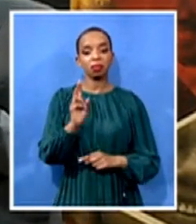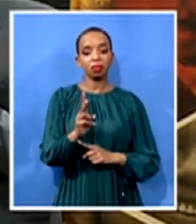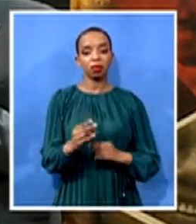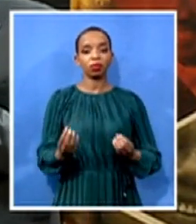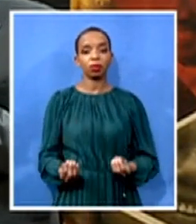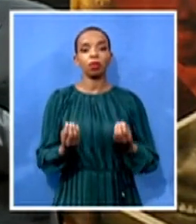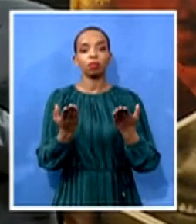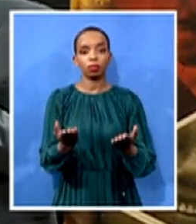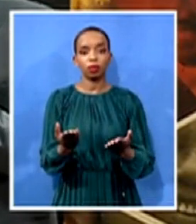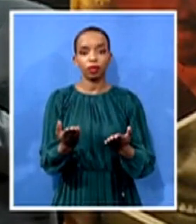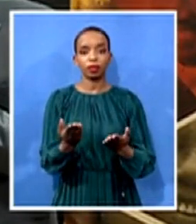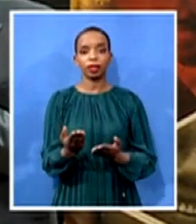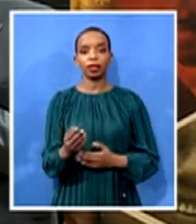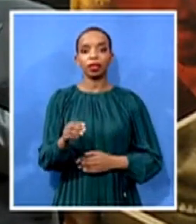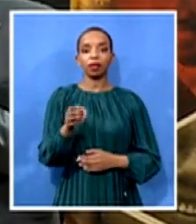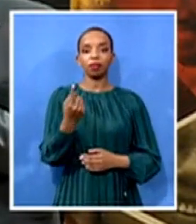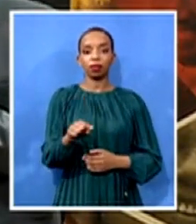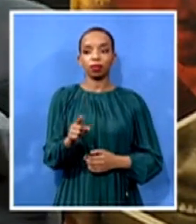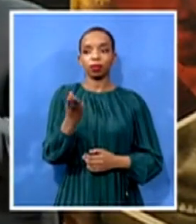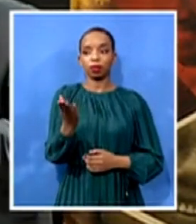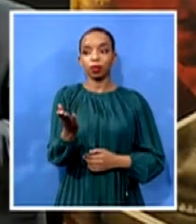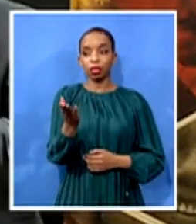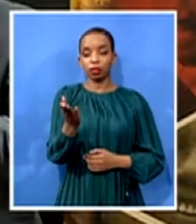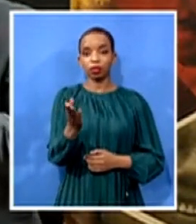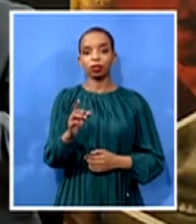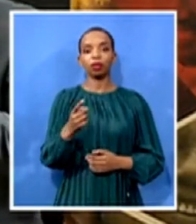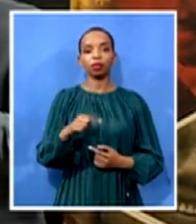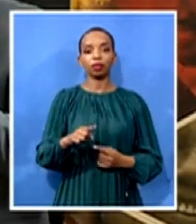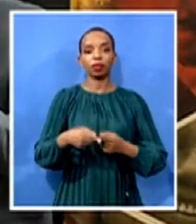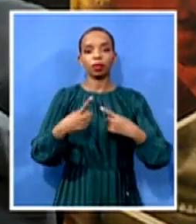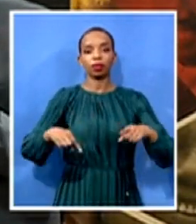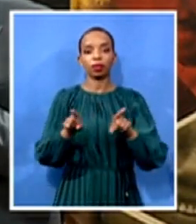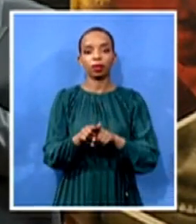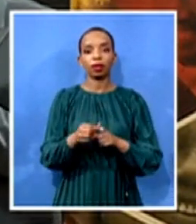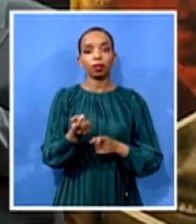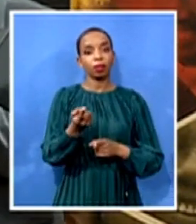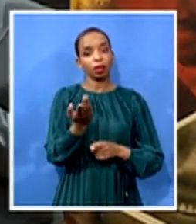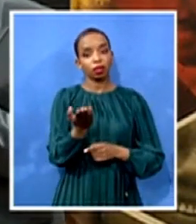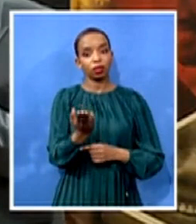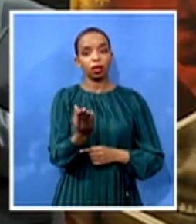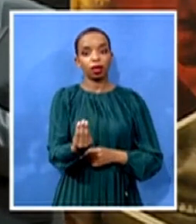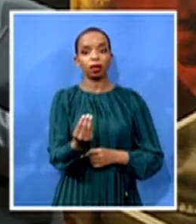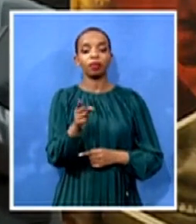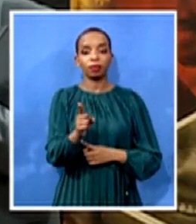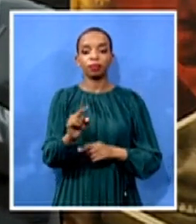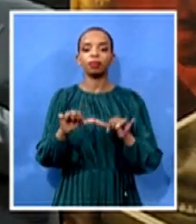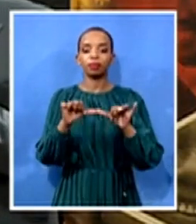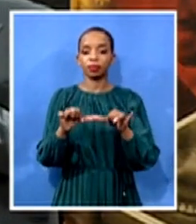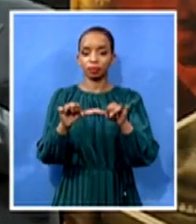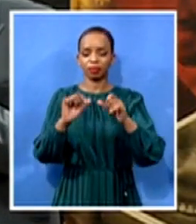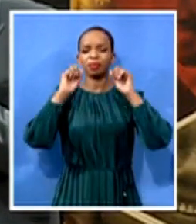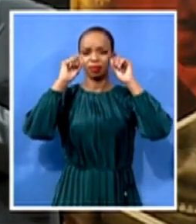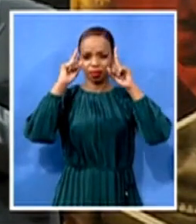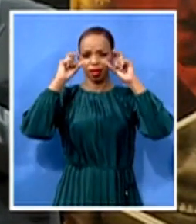for UTNA and the Motherwell maternity services. The provincial department is acutely aware of the impact of staff who test